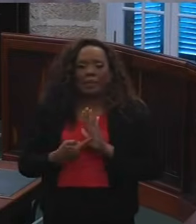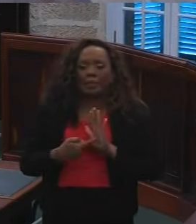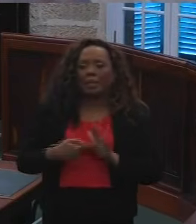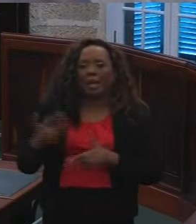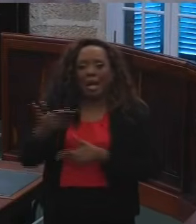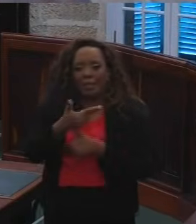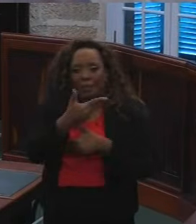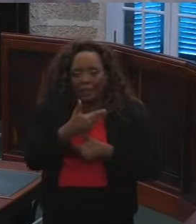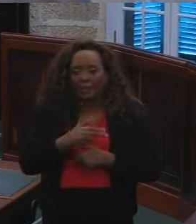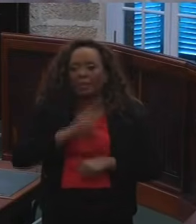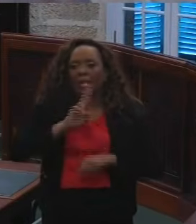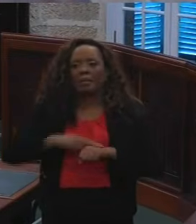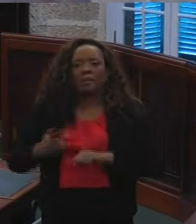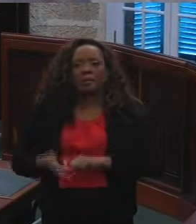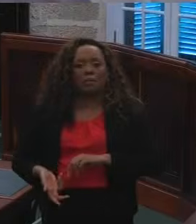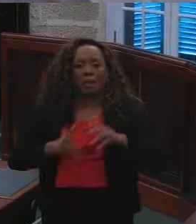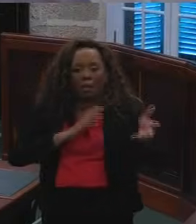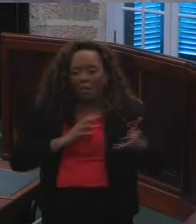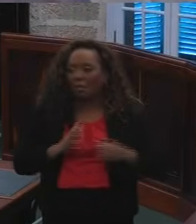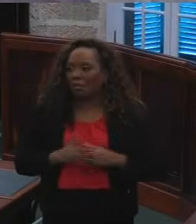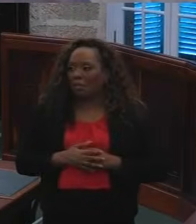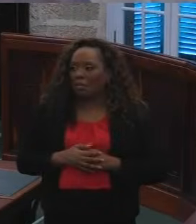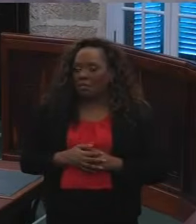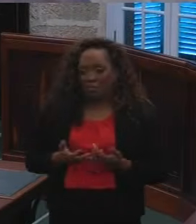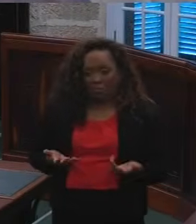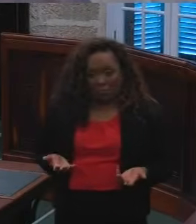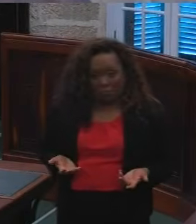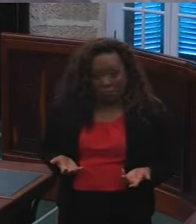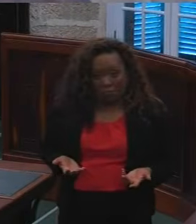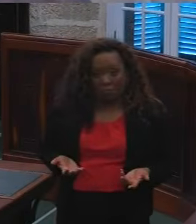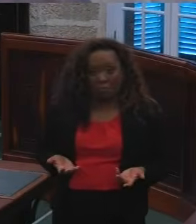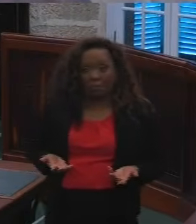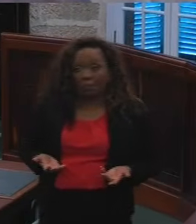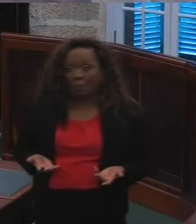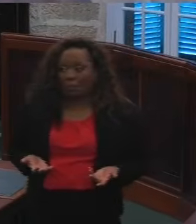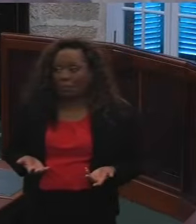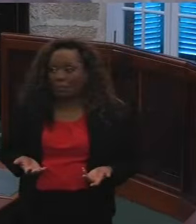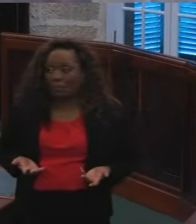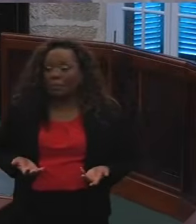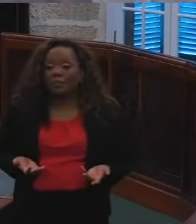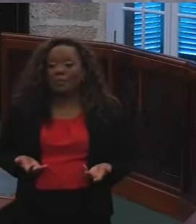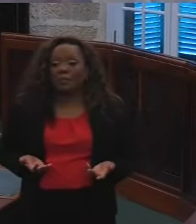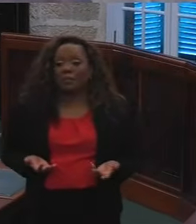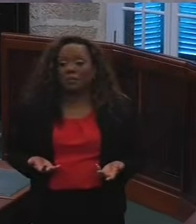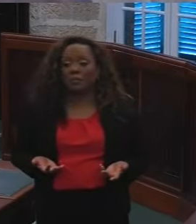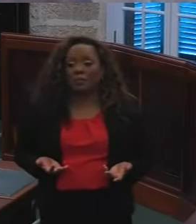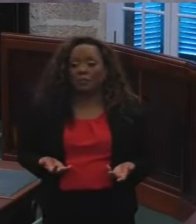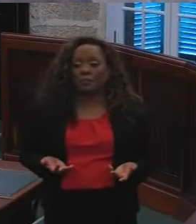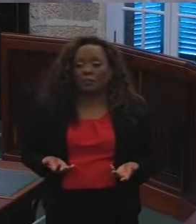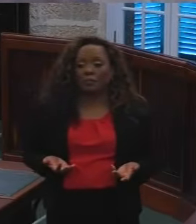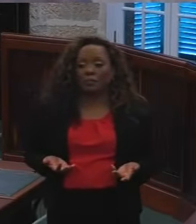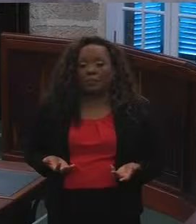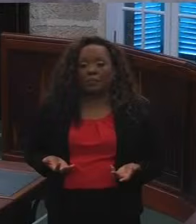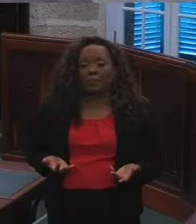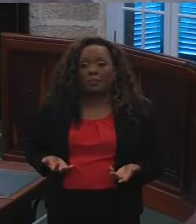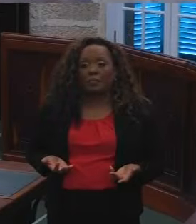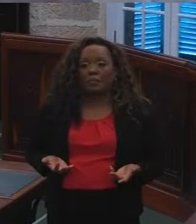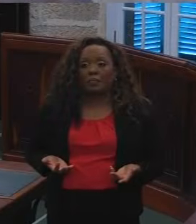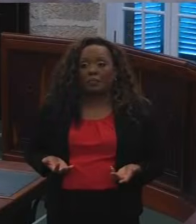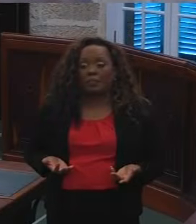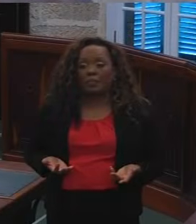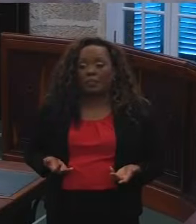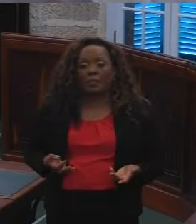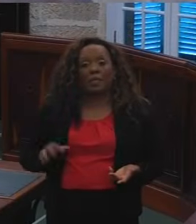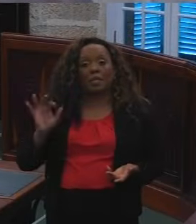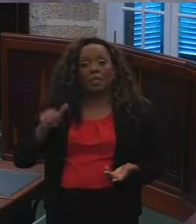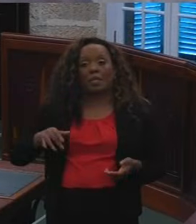and we may have to make the determination of those spaces. And for those purposes, as in emergency